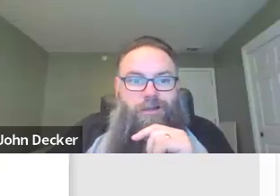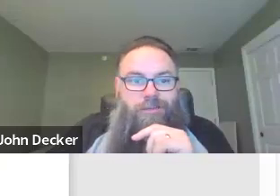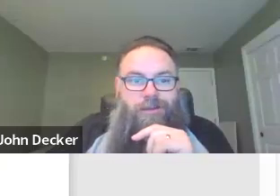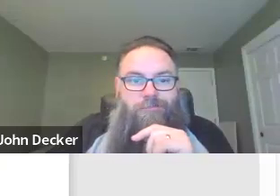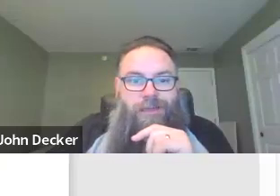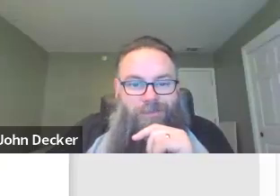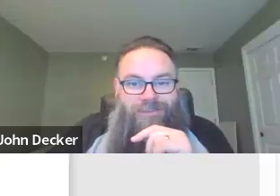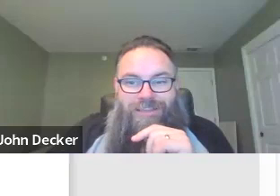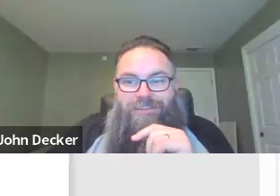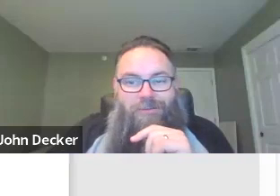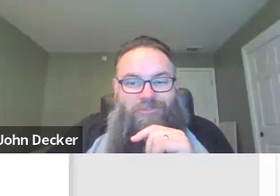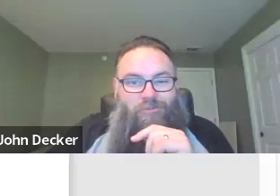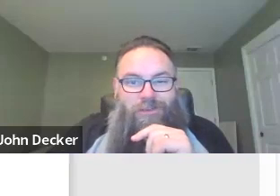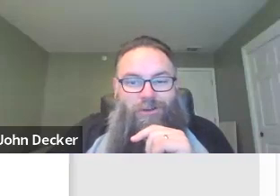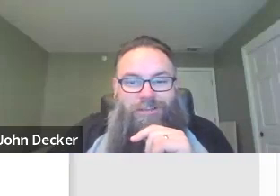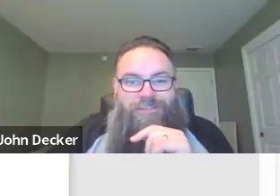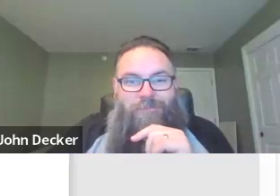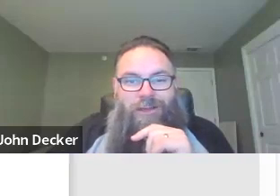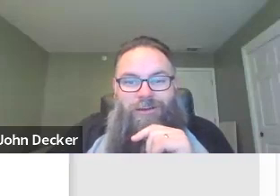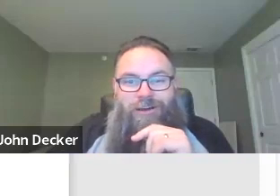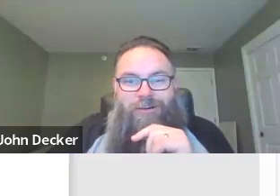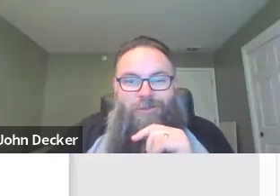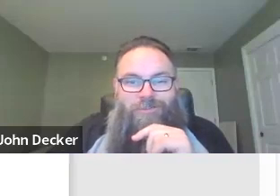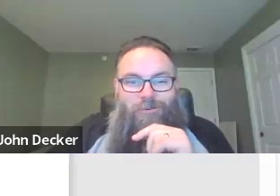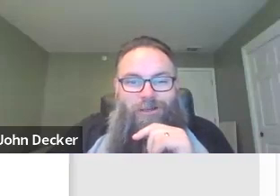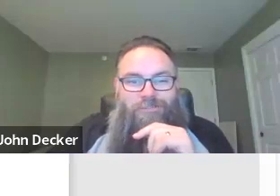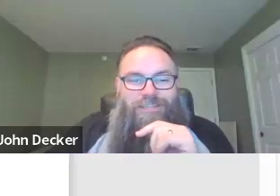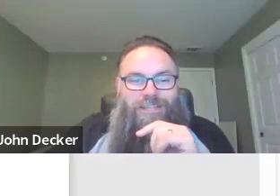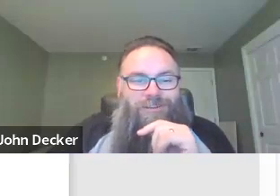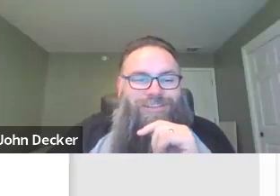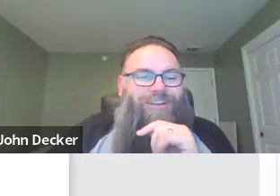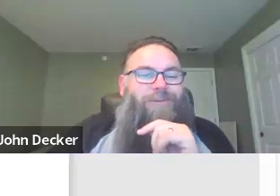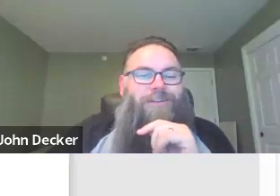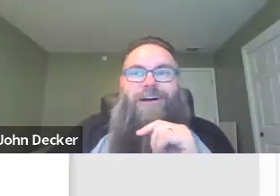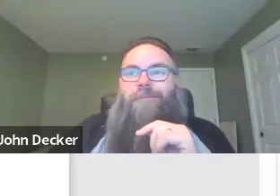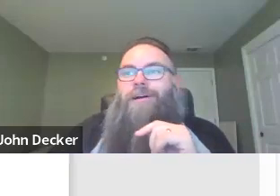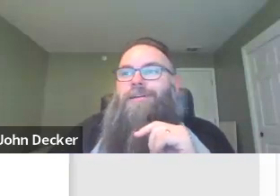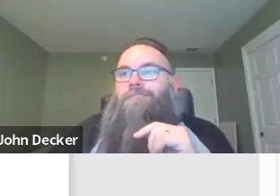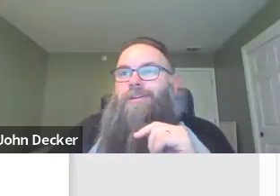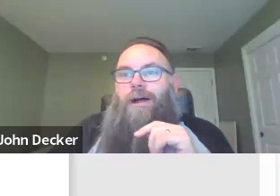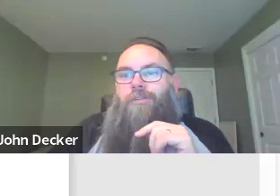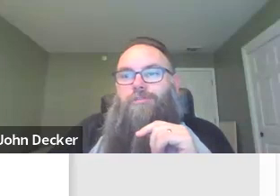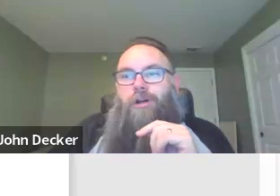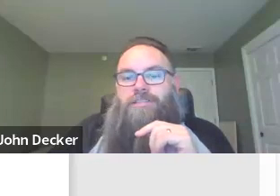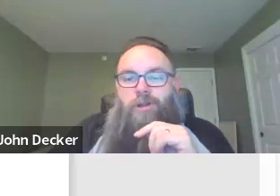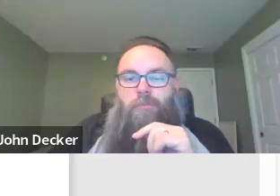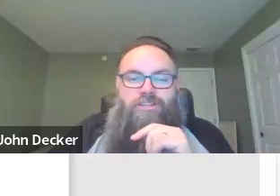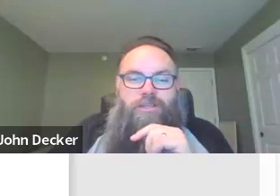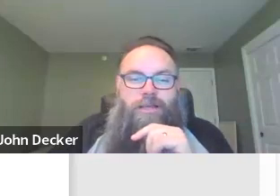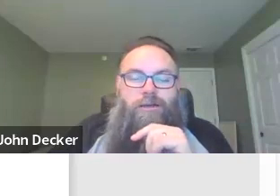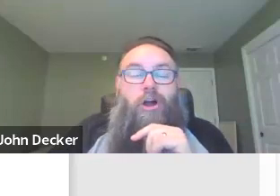budget, but that being said, I'm sure it'll be along anytime now. There was a whole lot of things that were in there, but meanwhile, the department